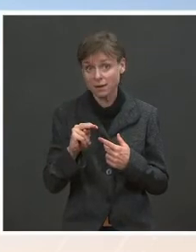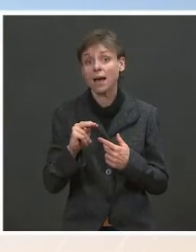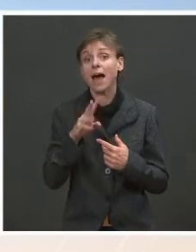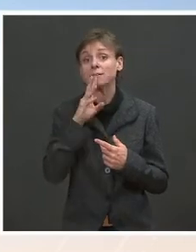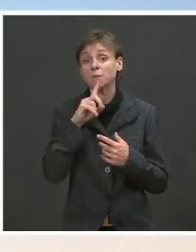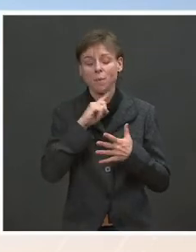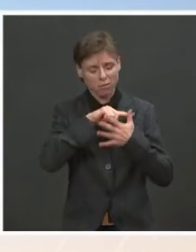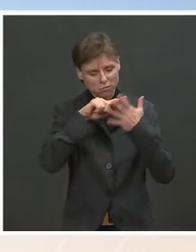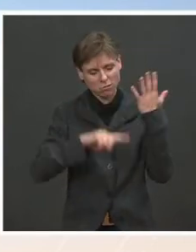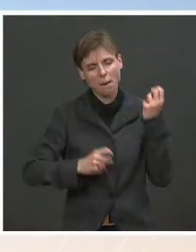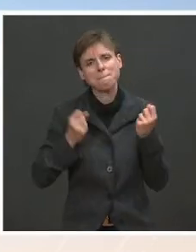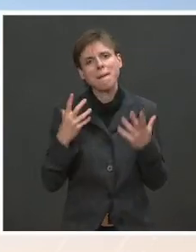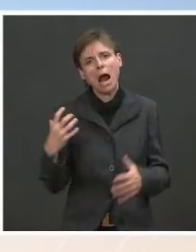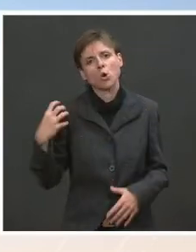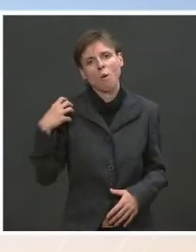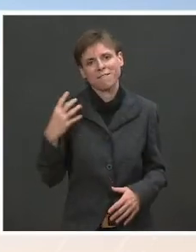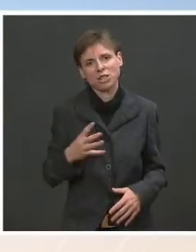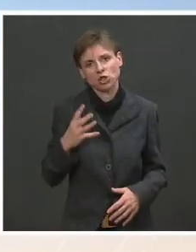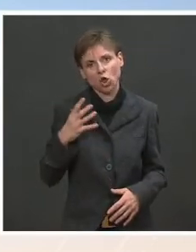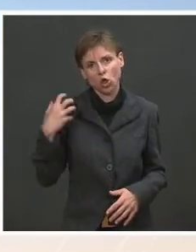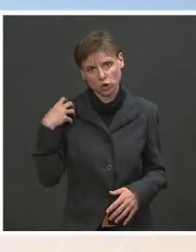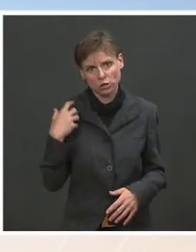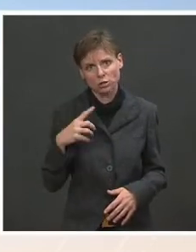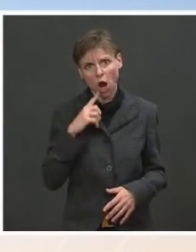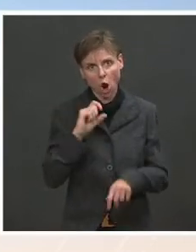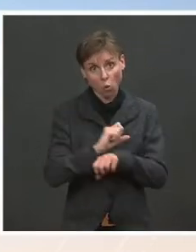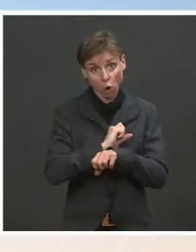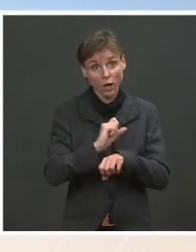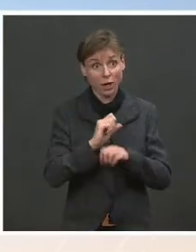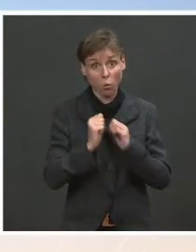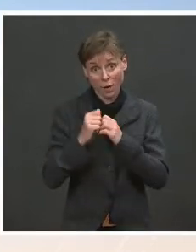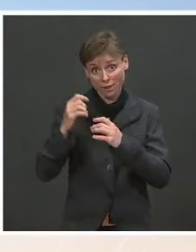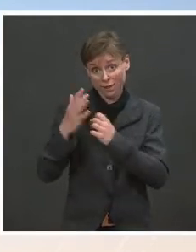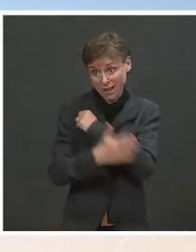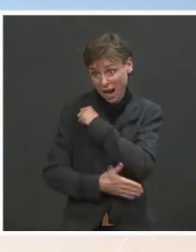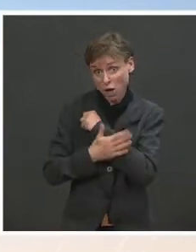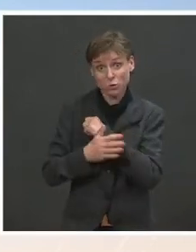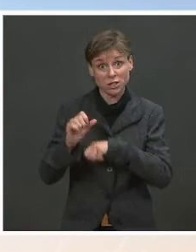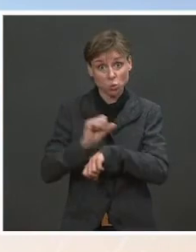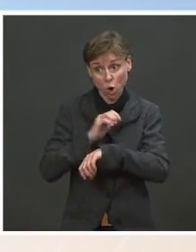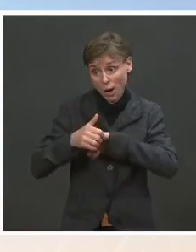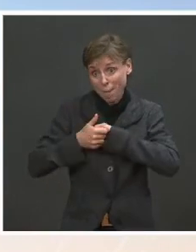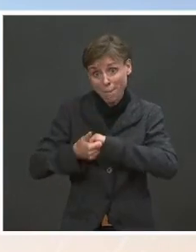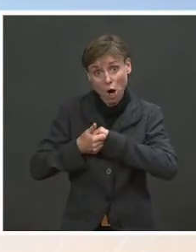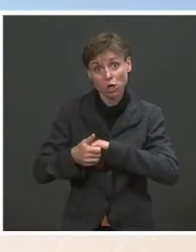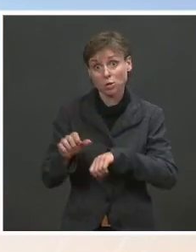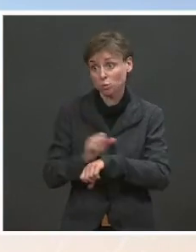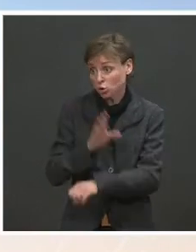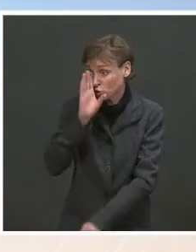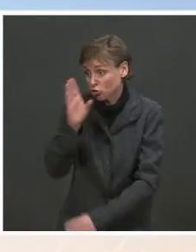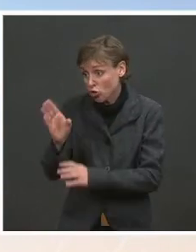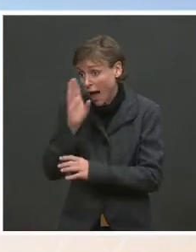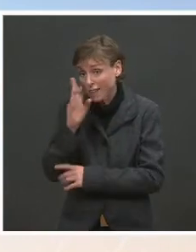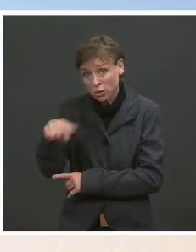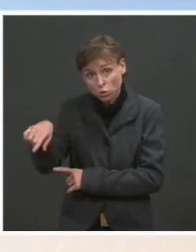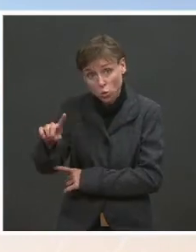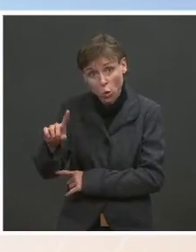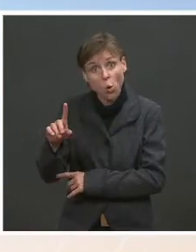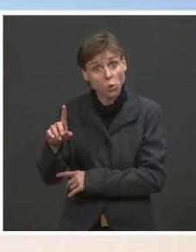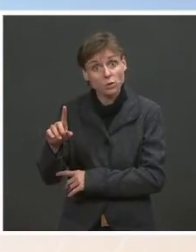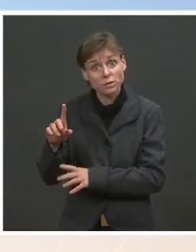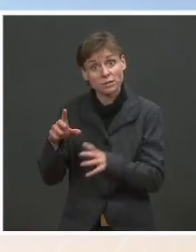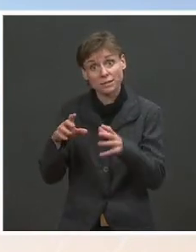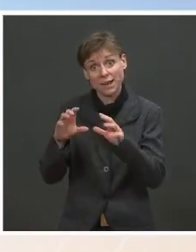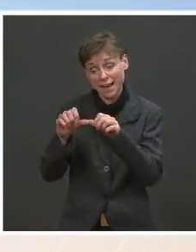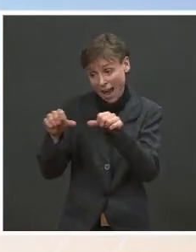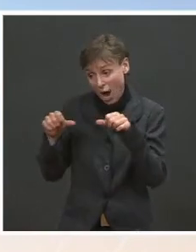them who are speaking directly with countries, working in partnership with them, speaking directly through channels that are in the region, that now is not the time to come.